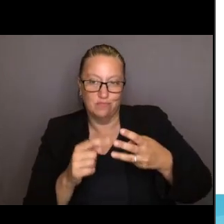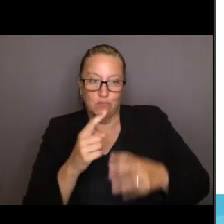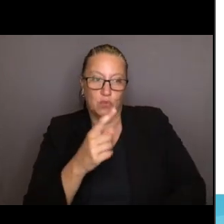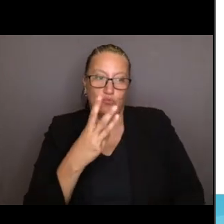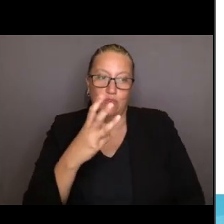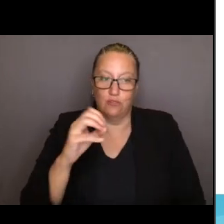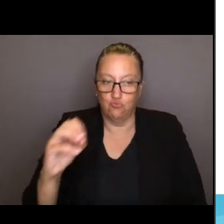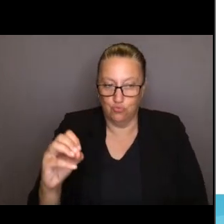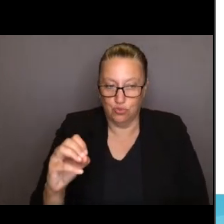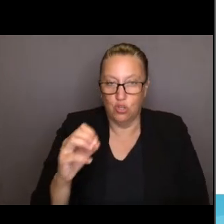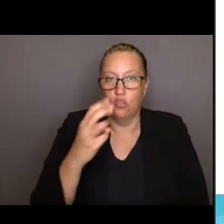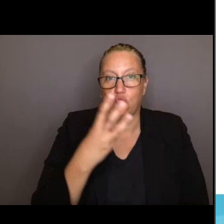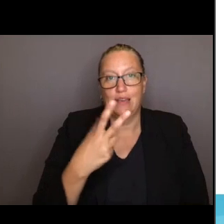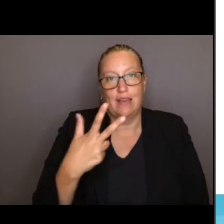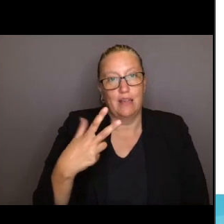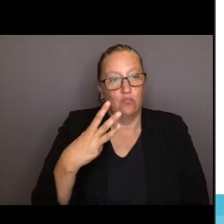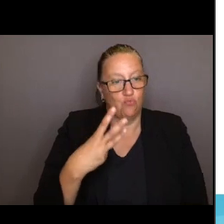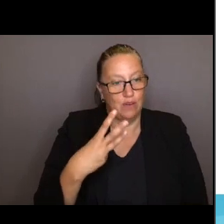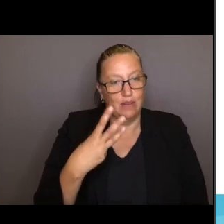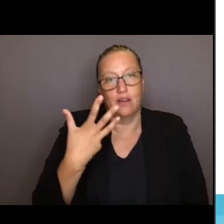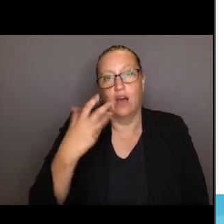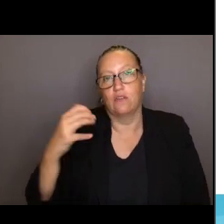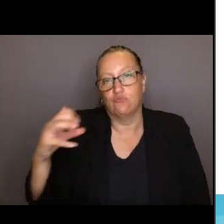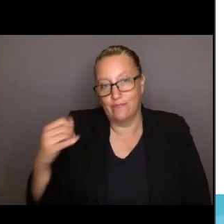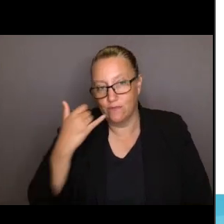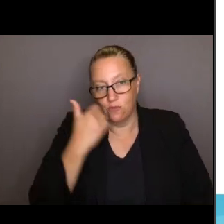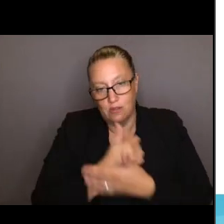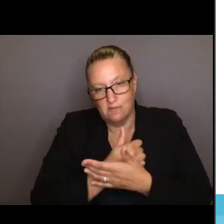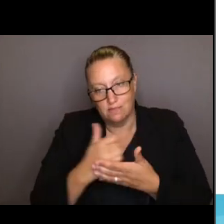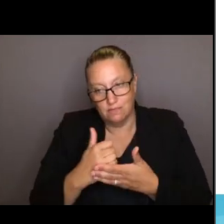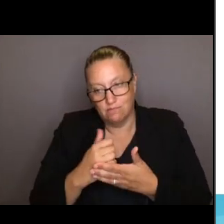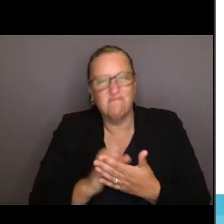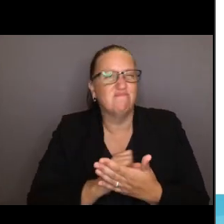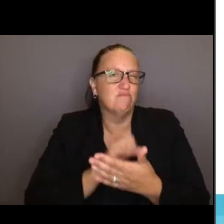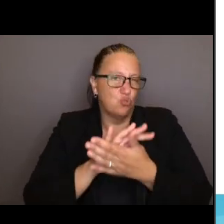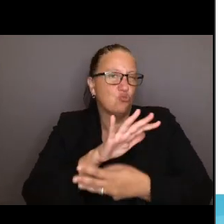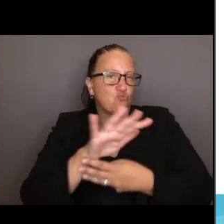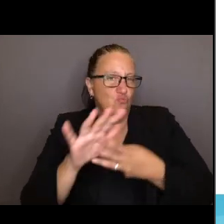383 900 phone line, and all of these phone numbers are also listed on our website.